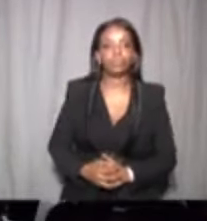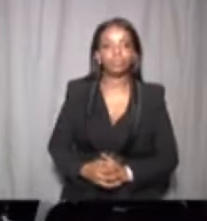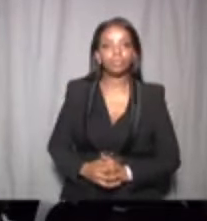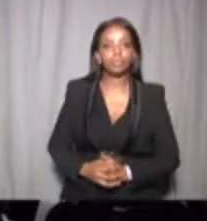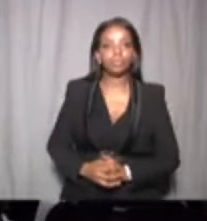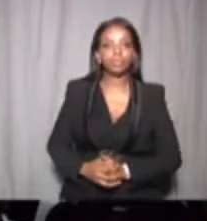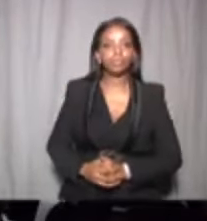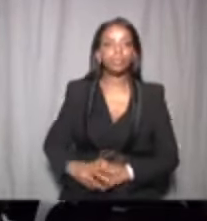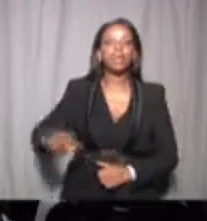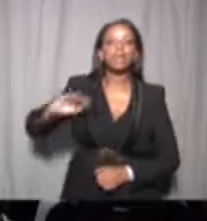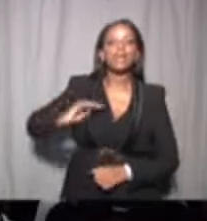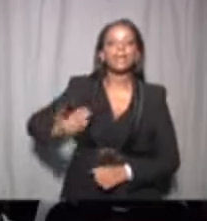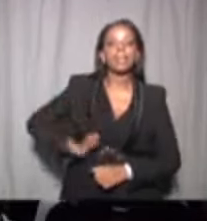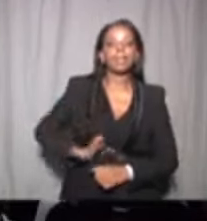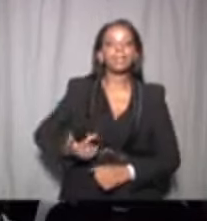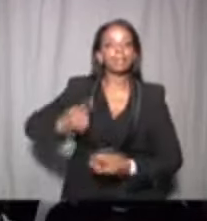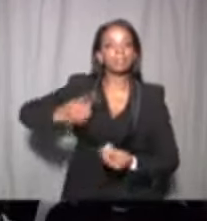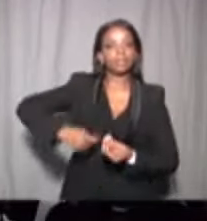Madam Speaker,